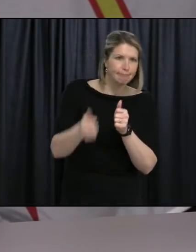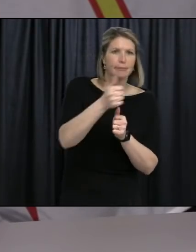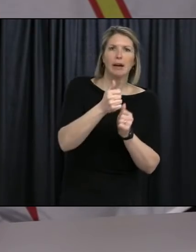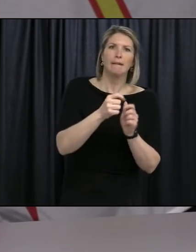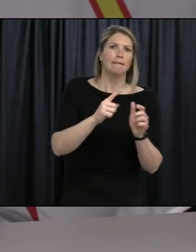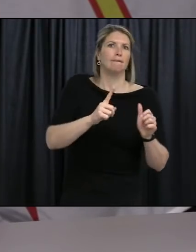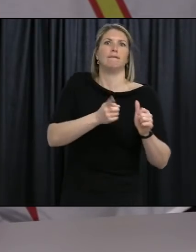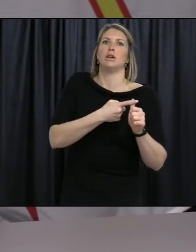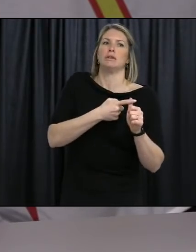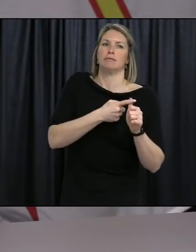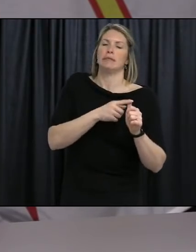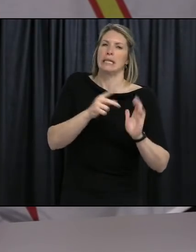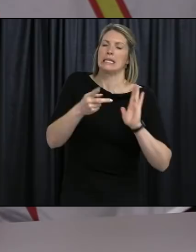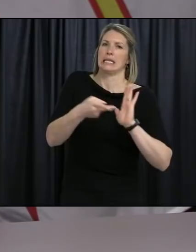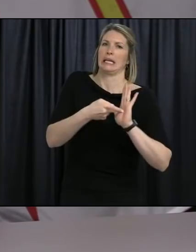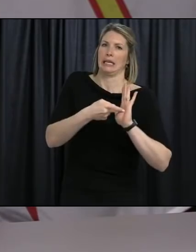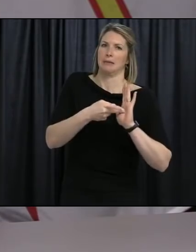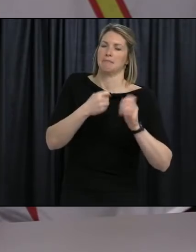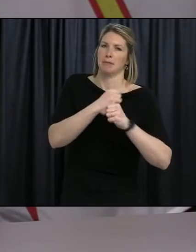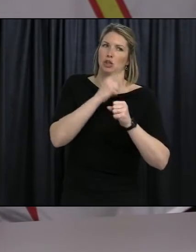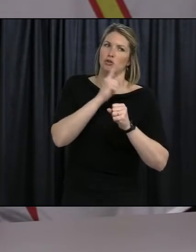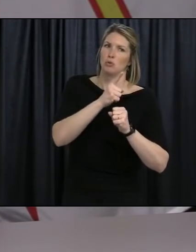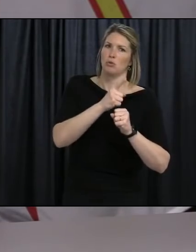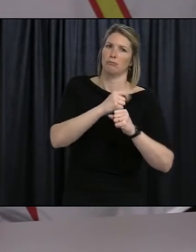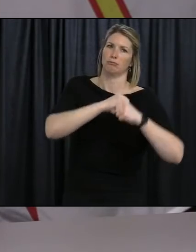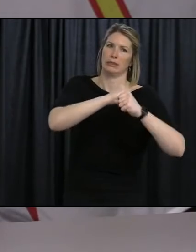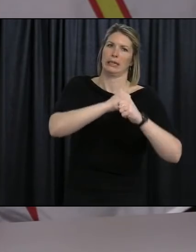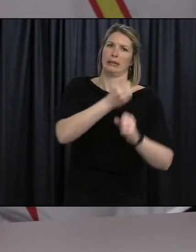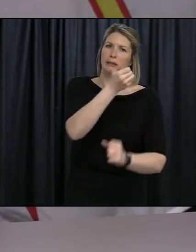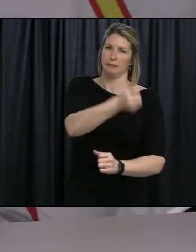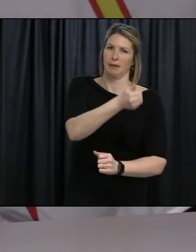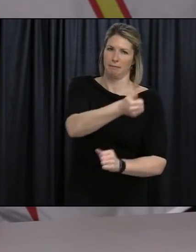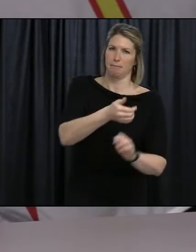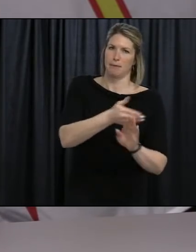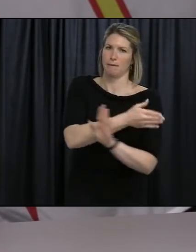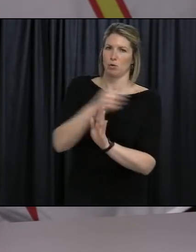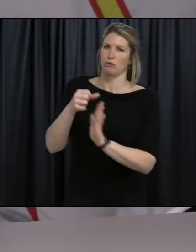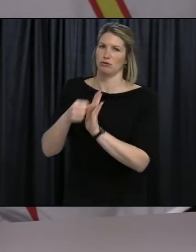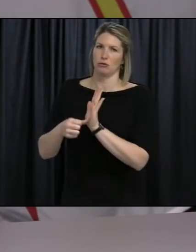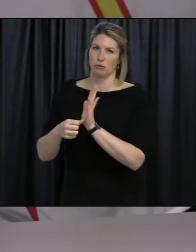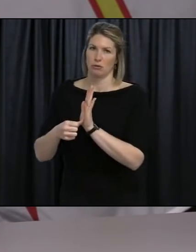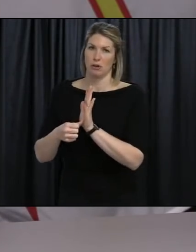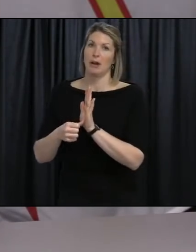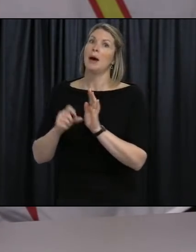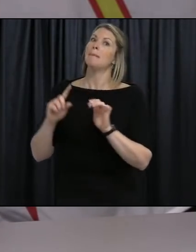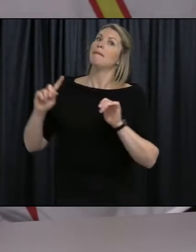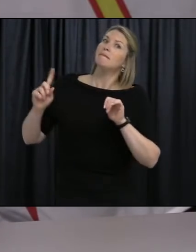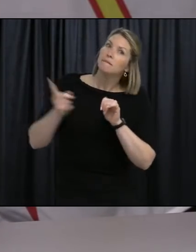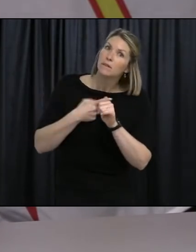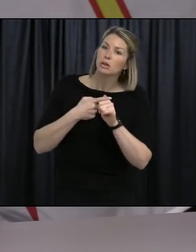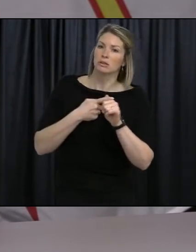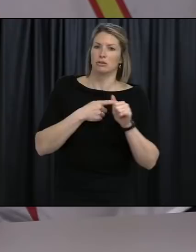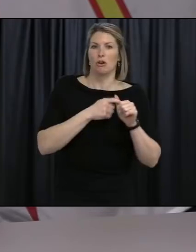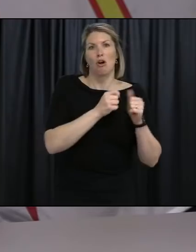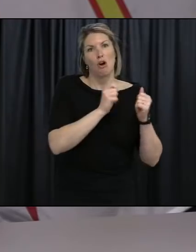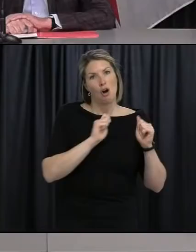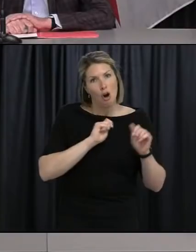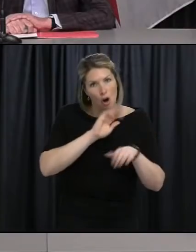that second dose to narrow that interval as much as we can once everybody is done.